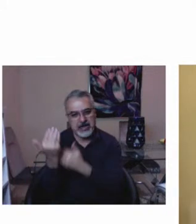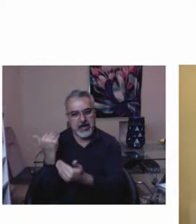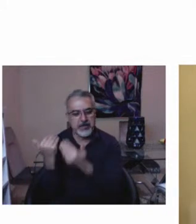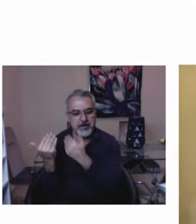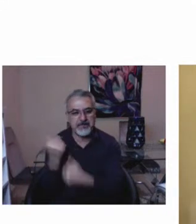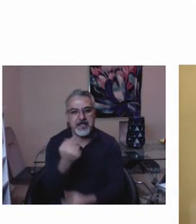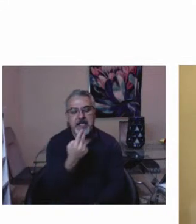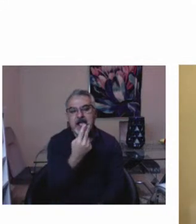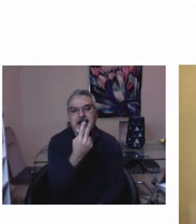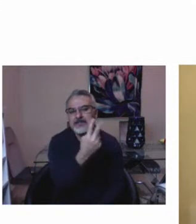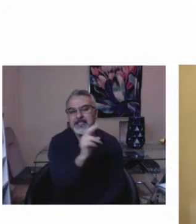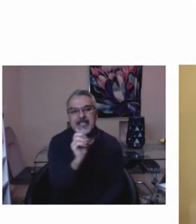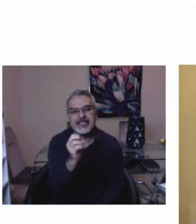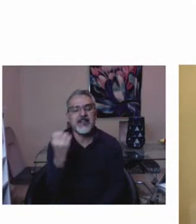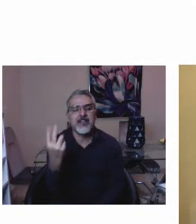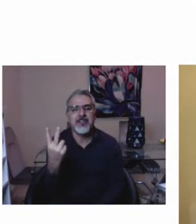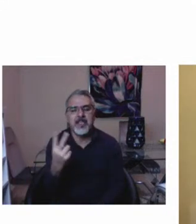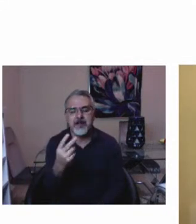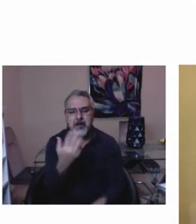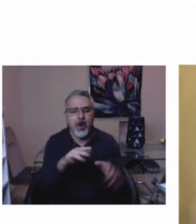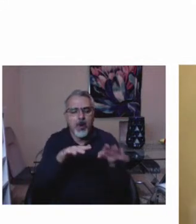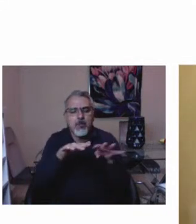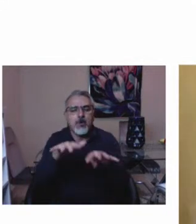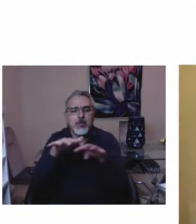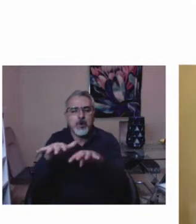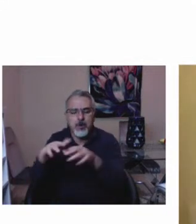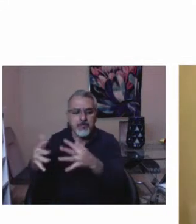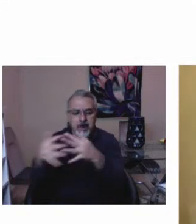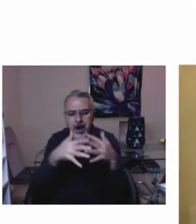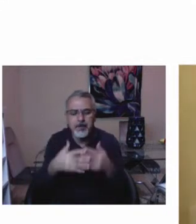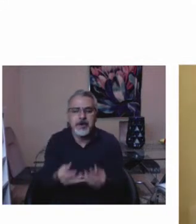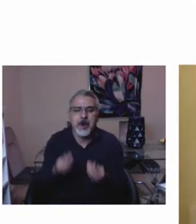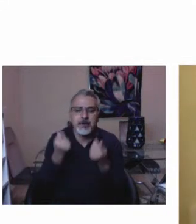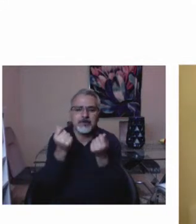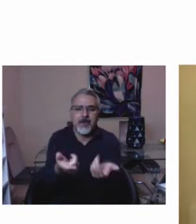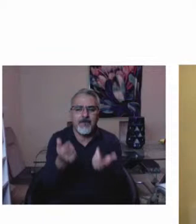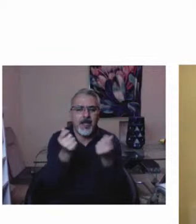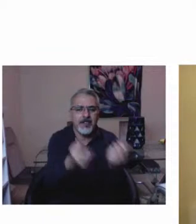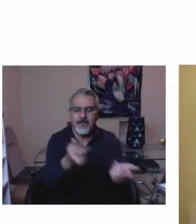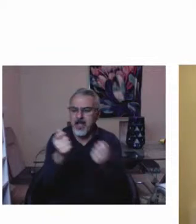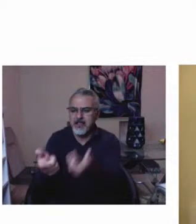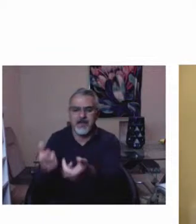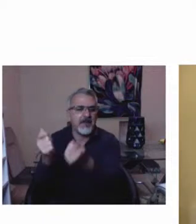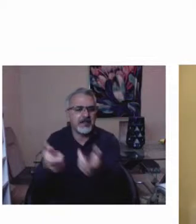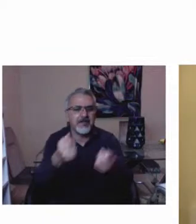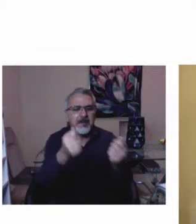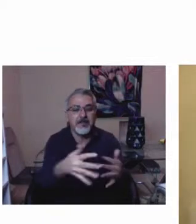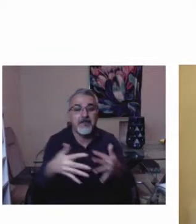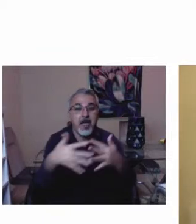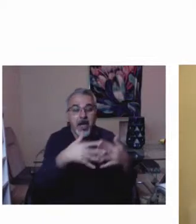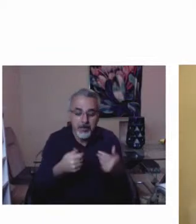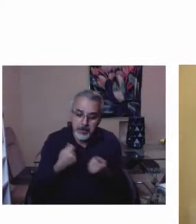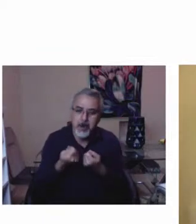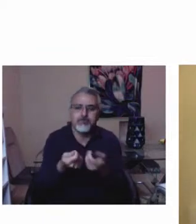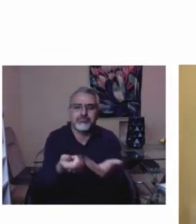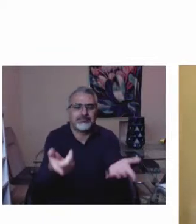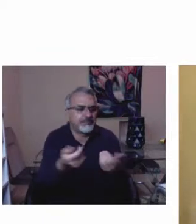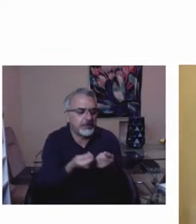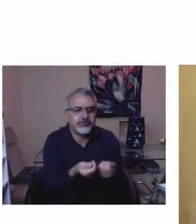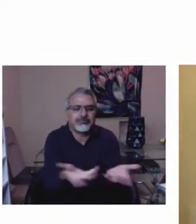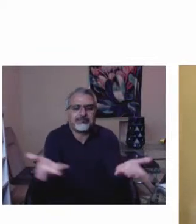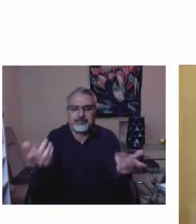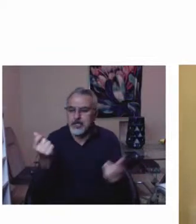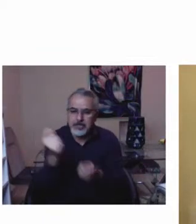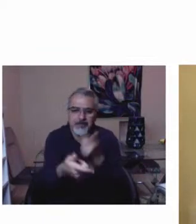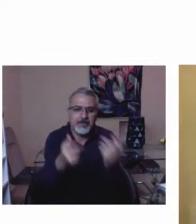their counterterrorism efforts. So a lot of other streams of resources could be better managed and not sort